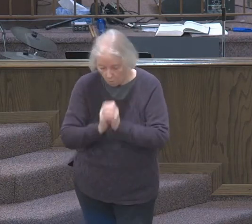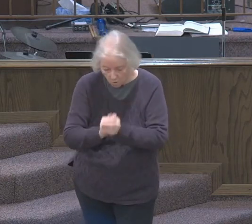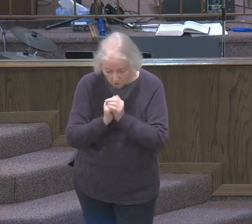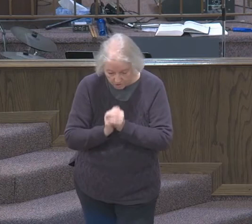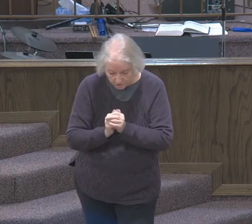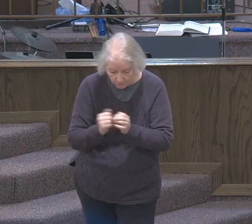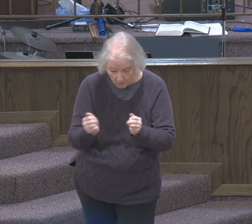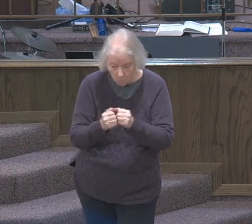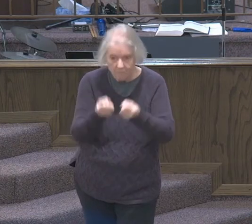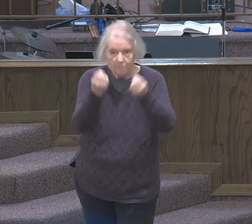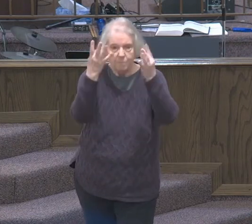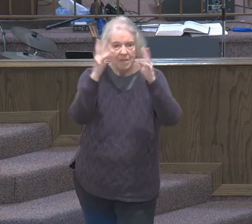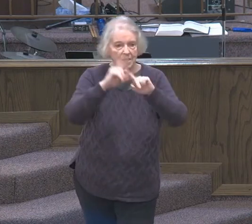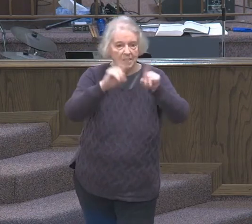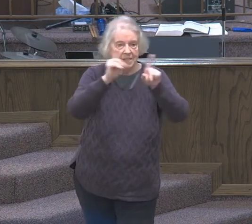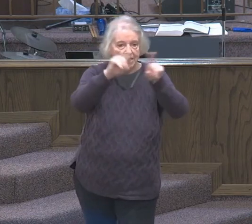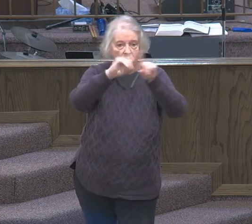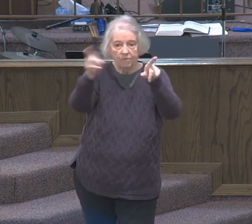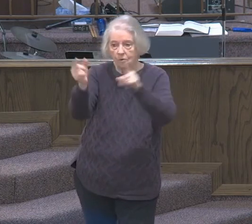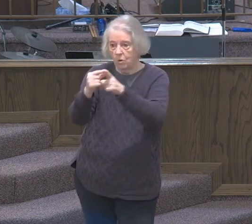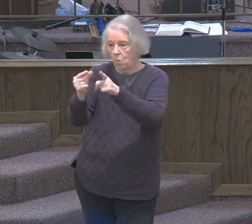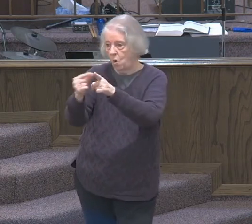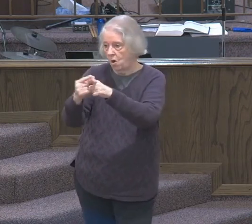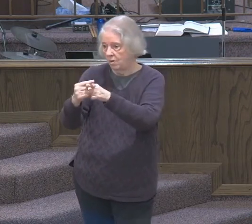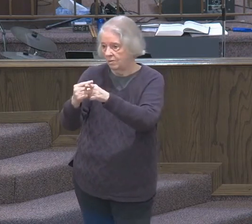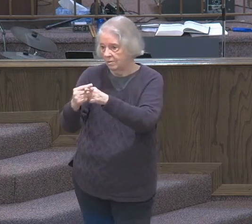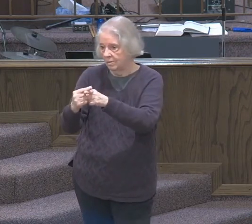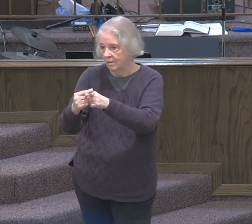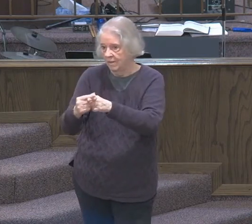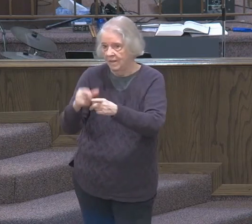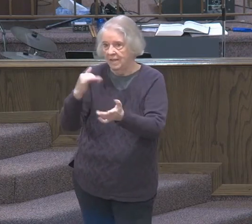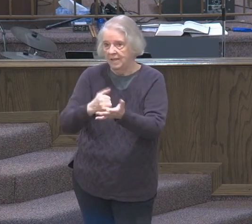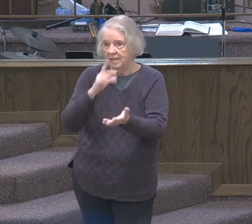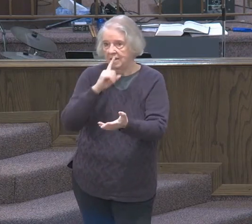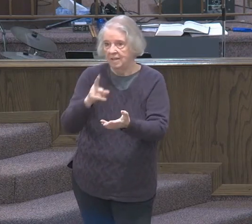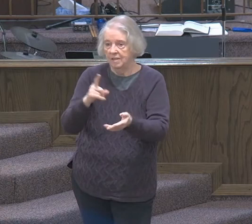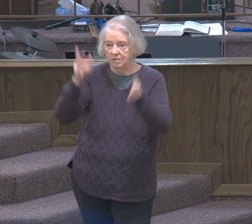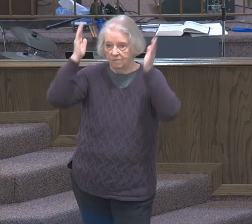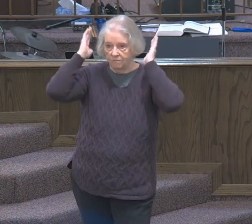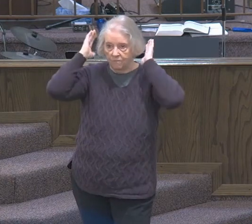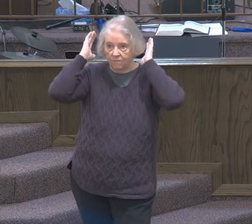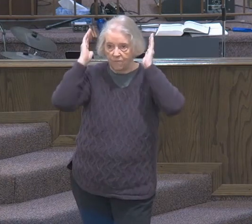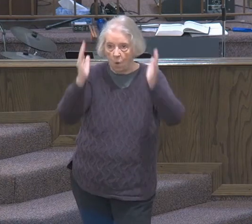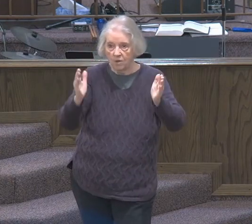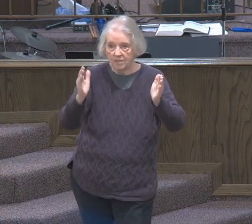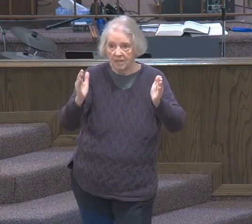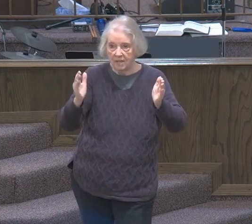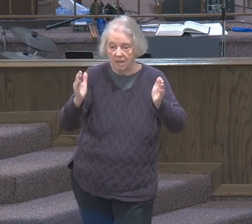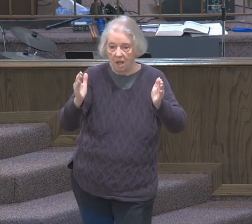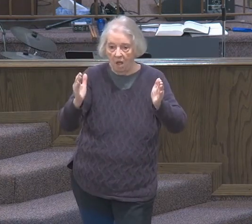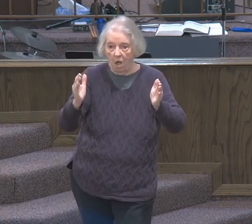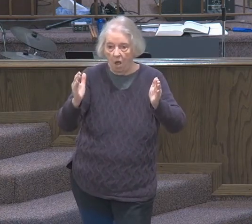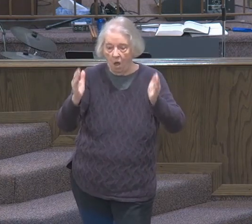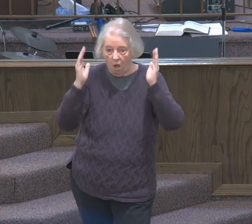to focus on as we think about worship. It is focusing on, and it is responding